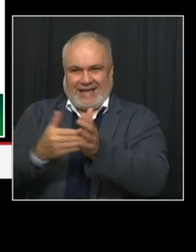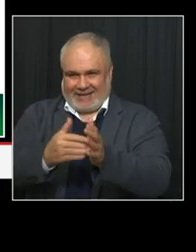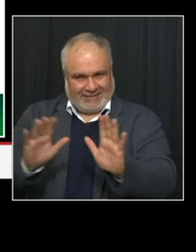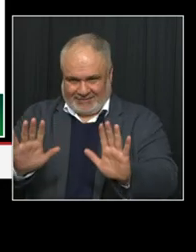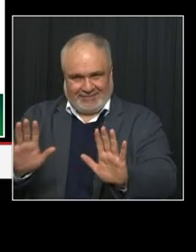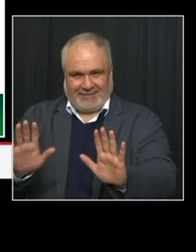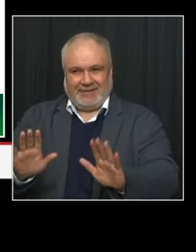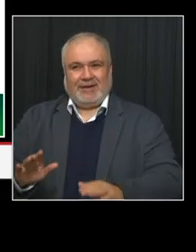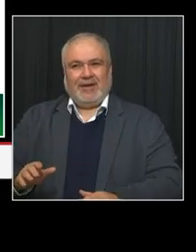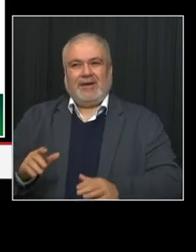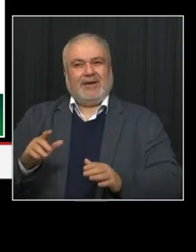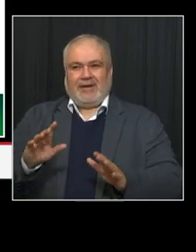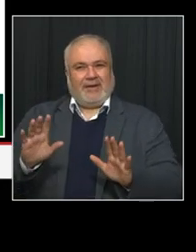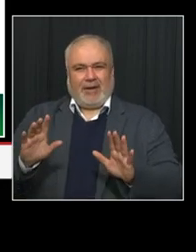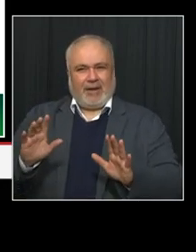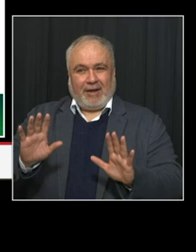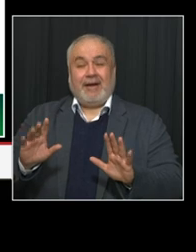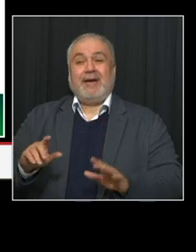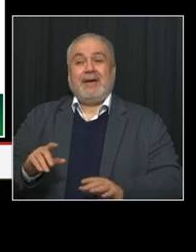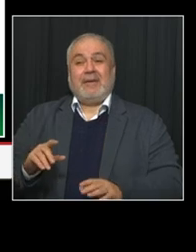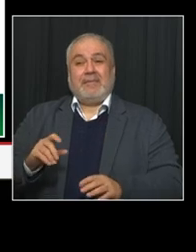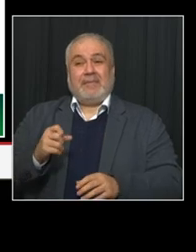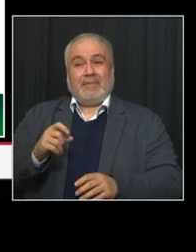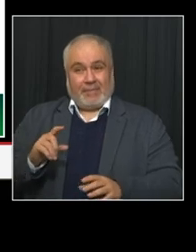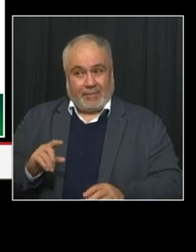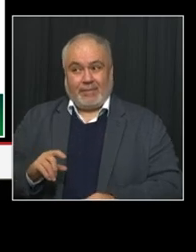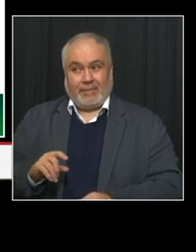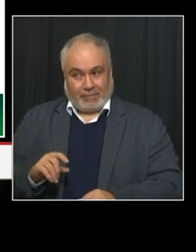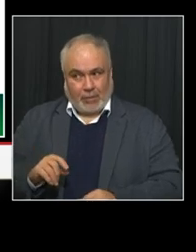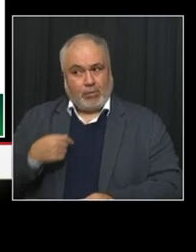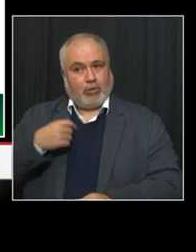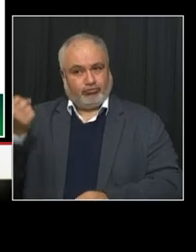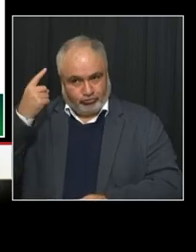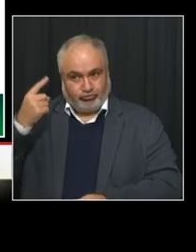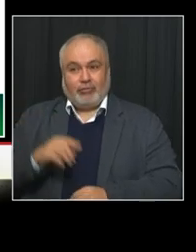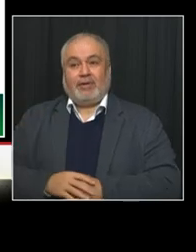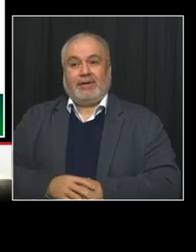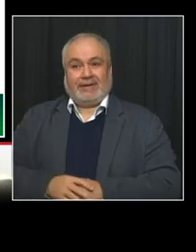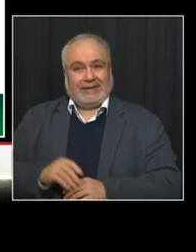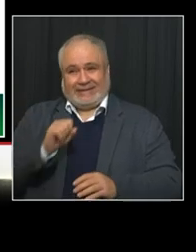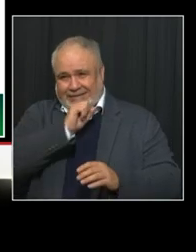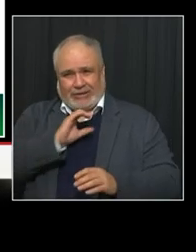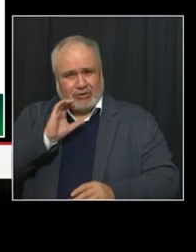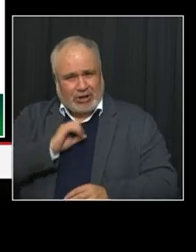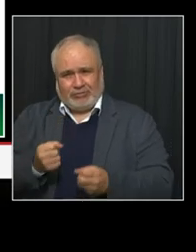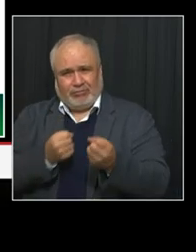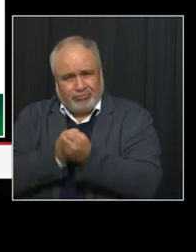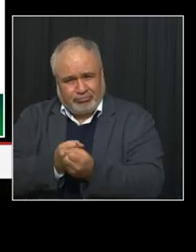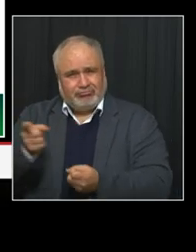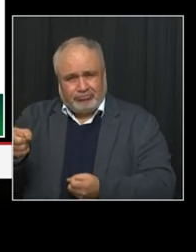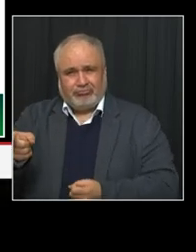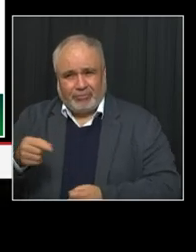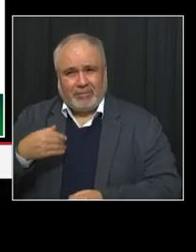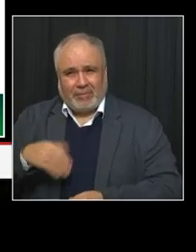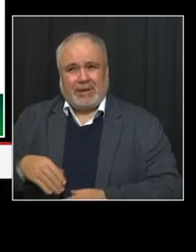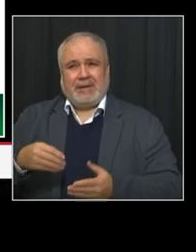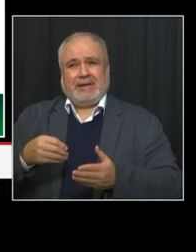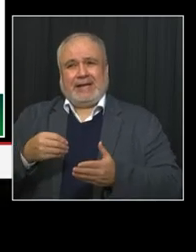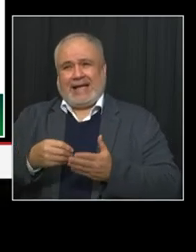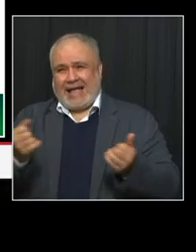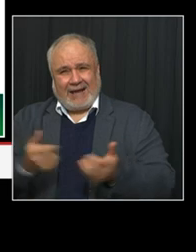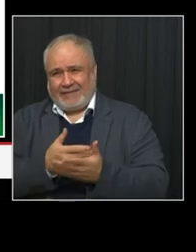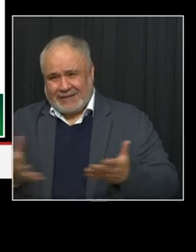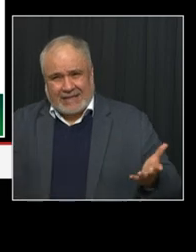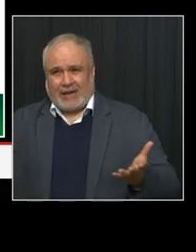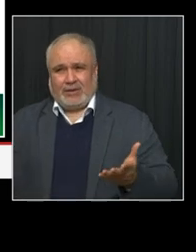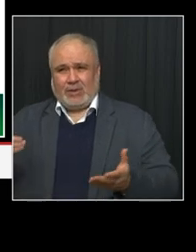senior citizens. And as well as the utilities are so expensive. Everything that she's doing has helped us so